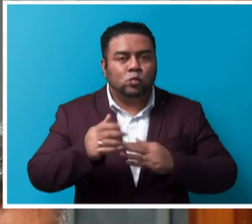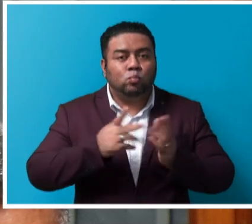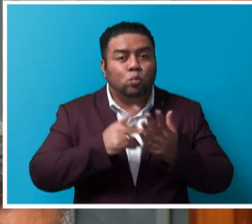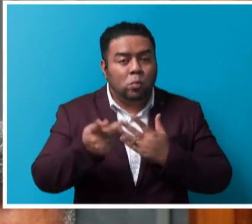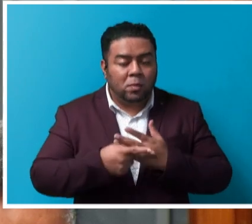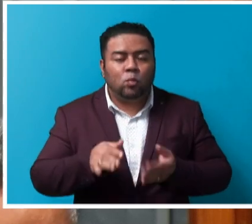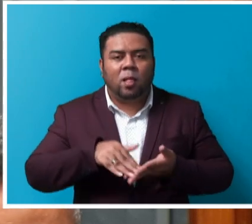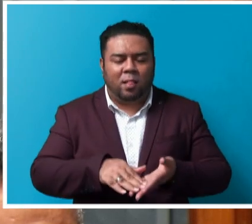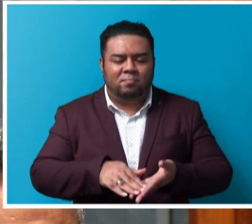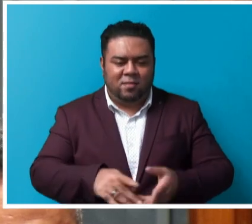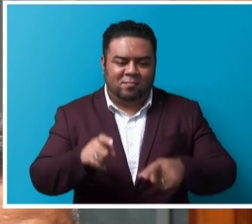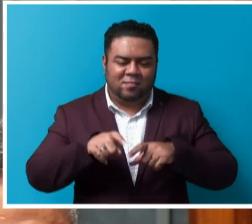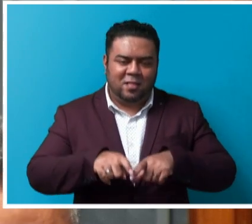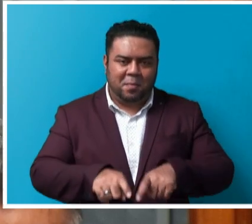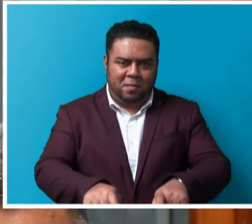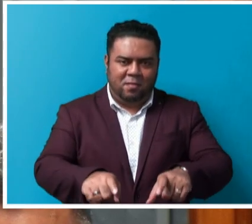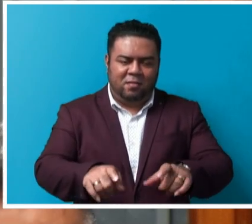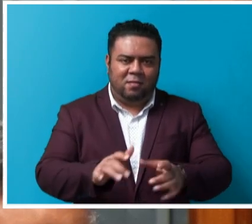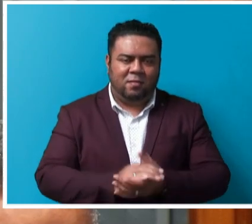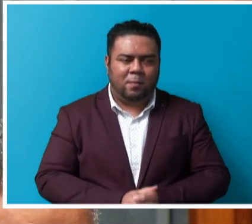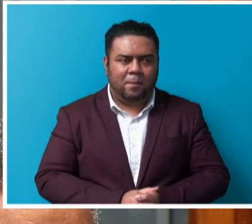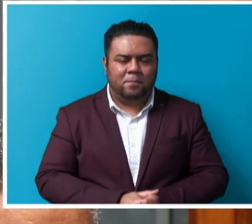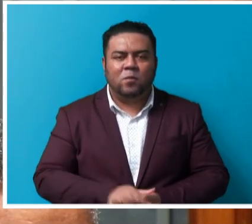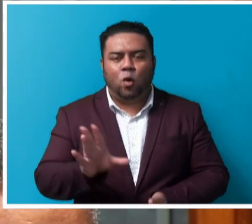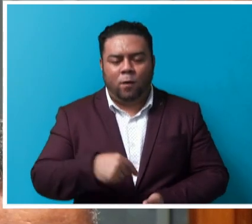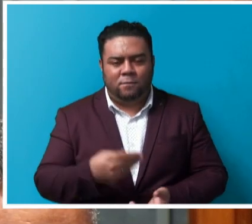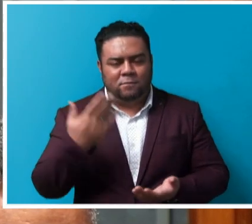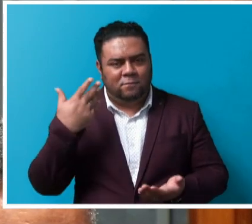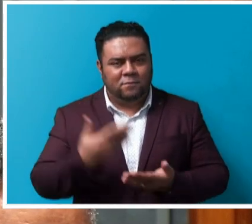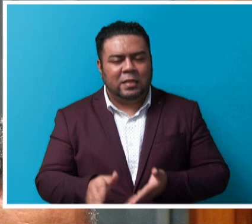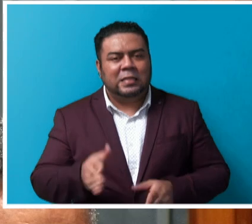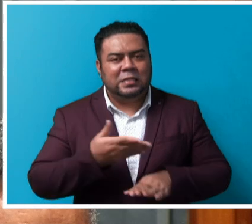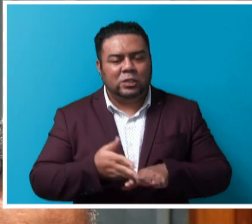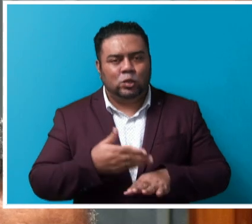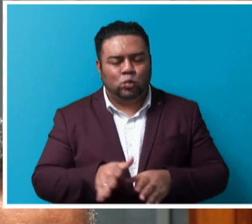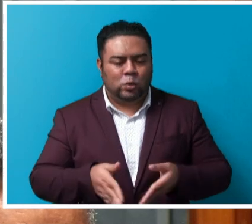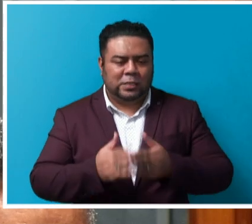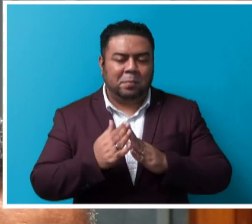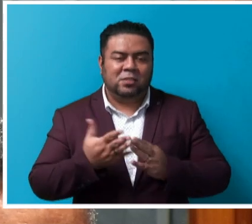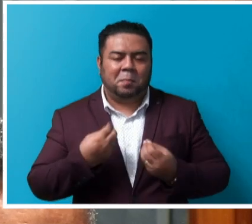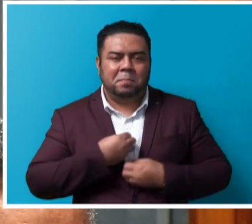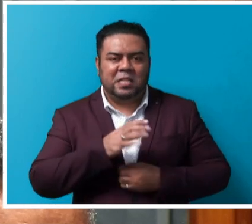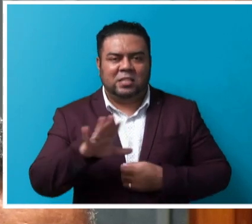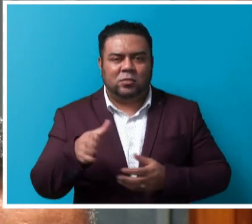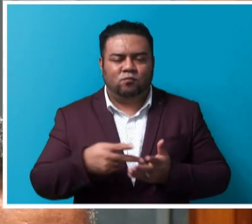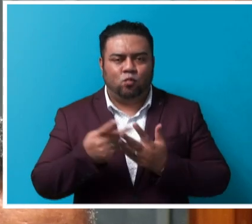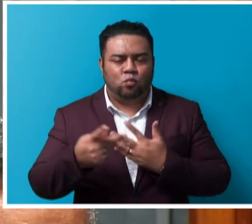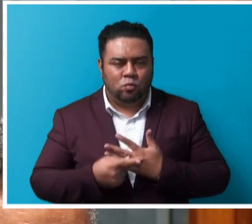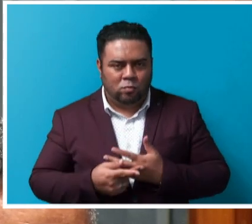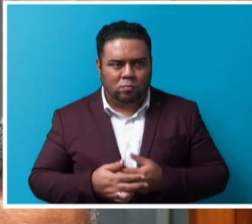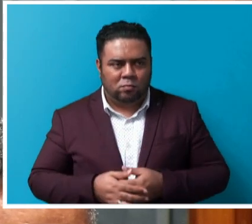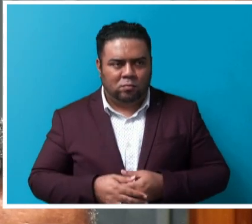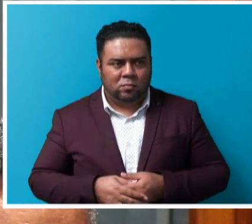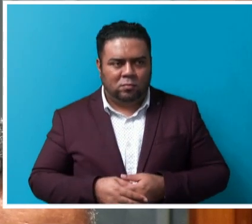the sustainability of existing newly established business ventures. The